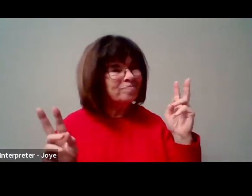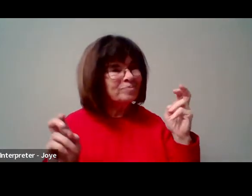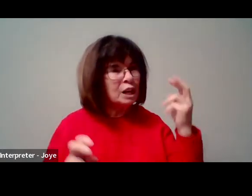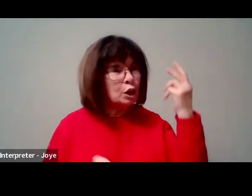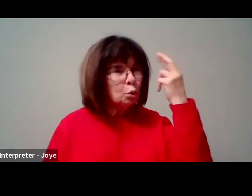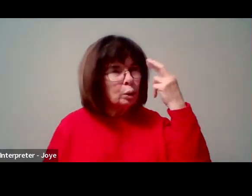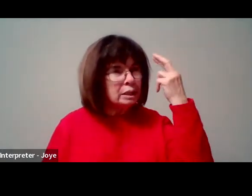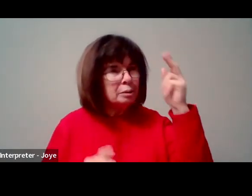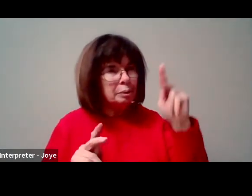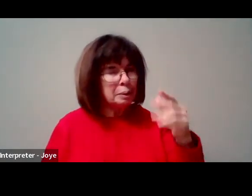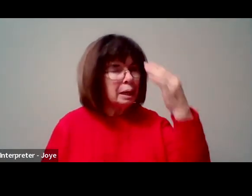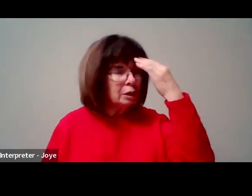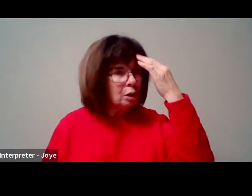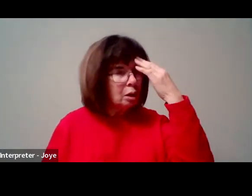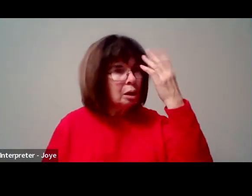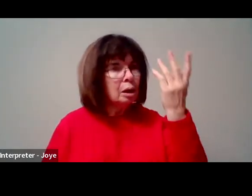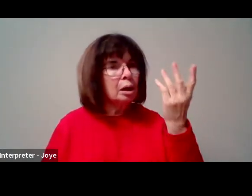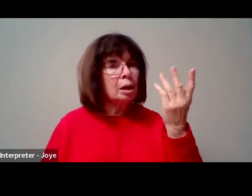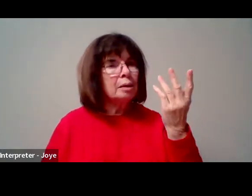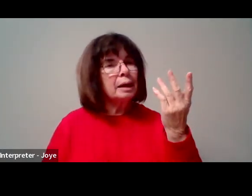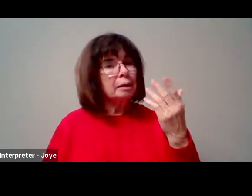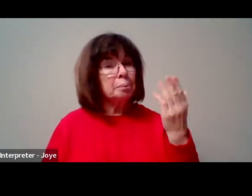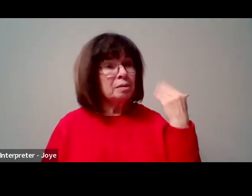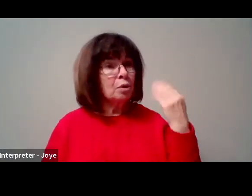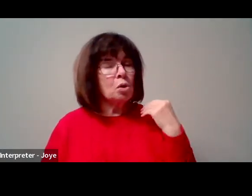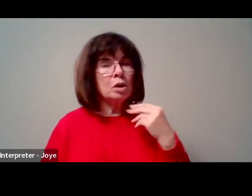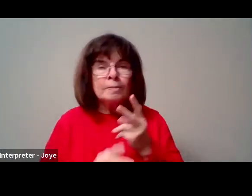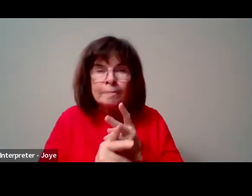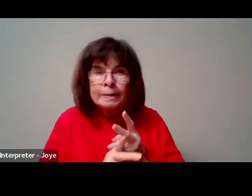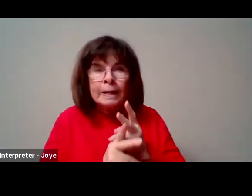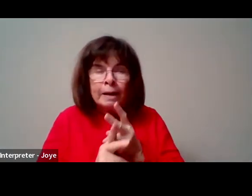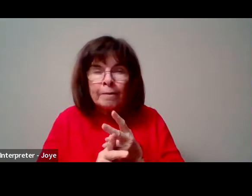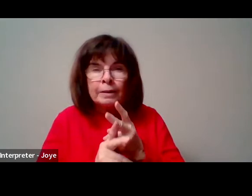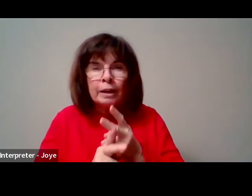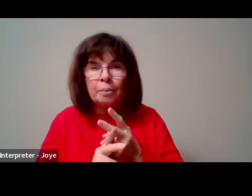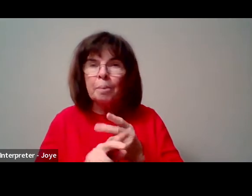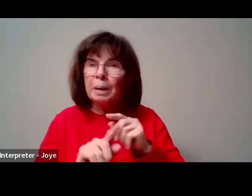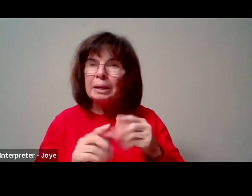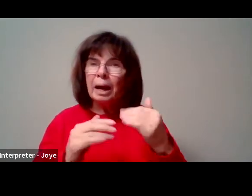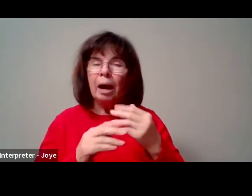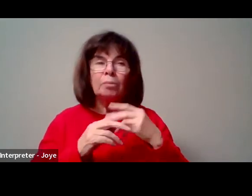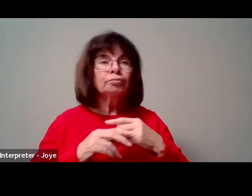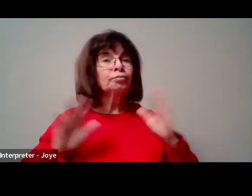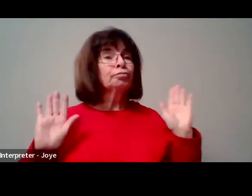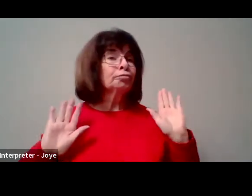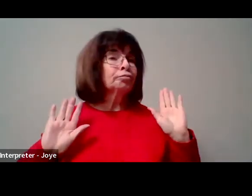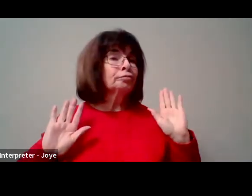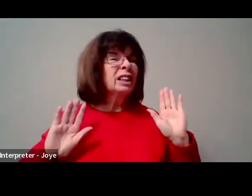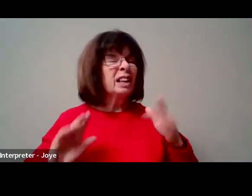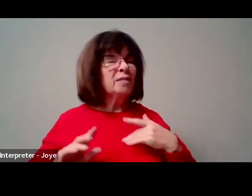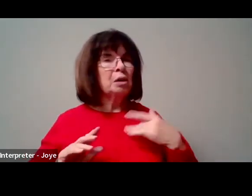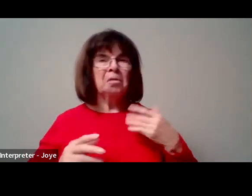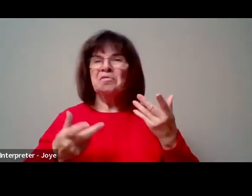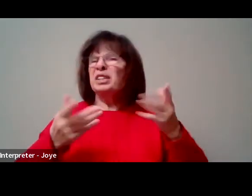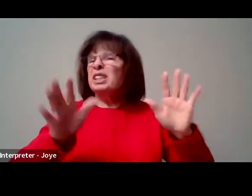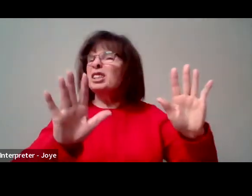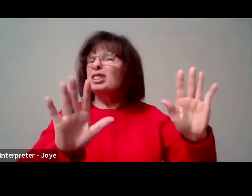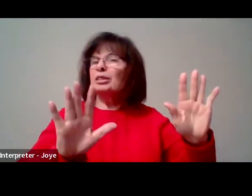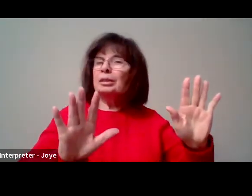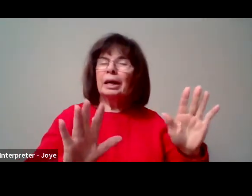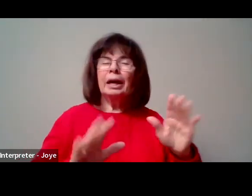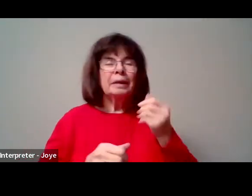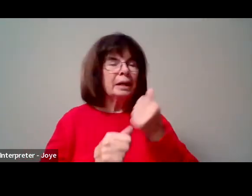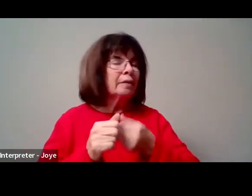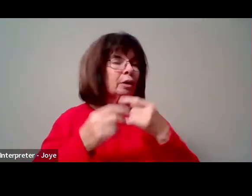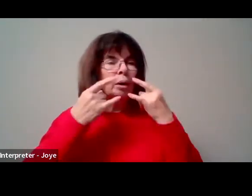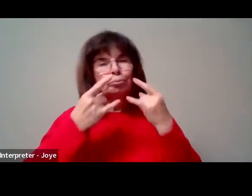to be careful are right now dropping their guard because they legit think it's over because people aren't talking about it and everyone's dropping